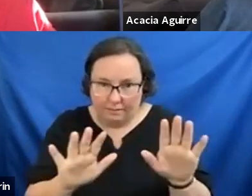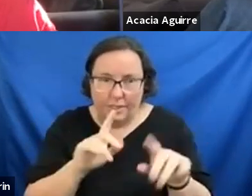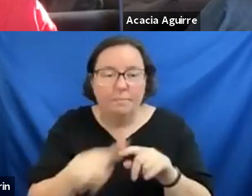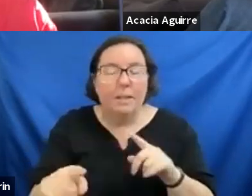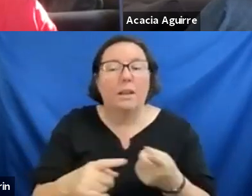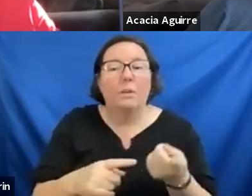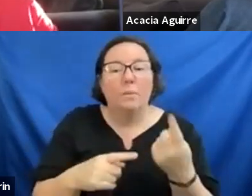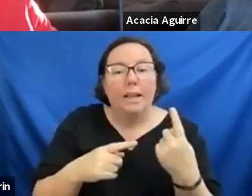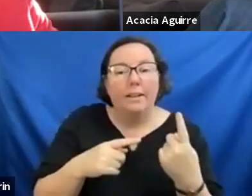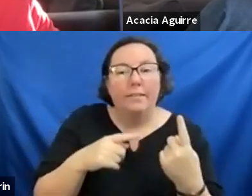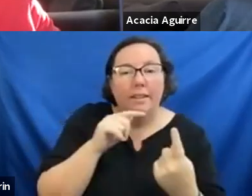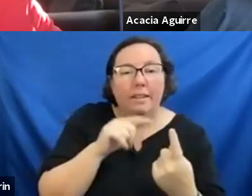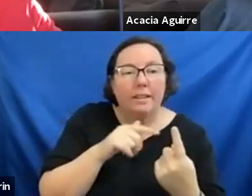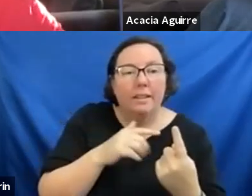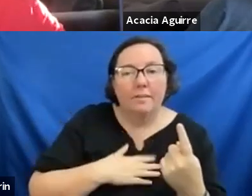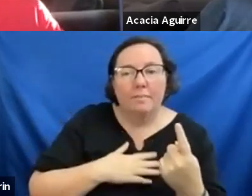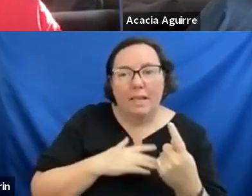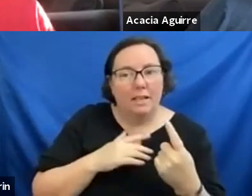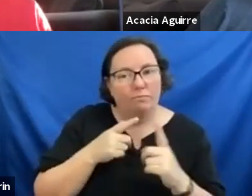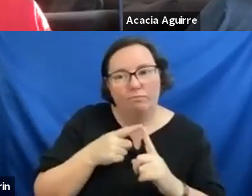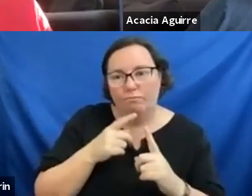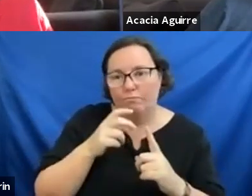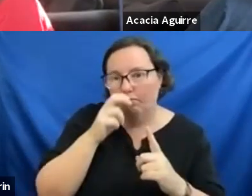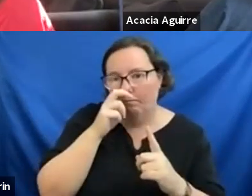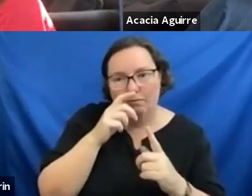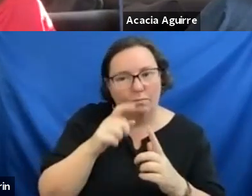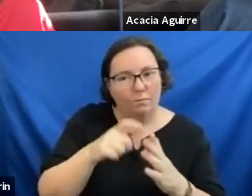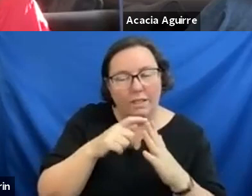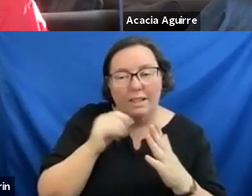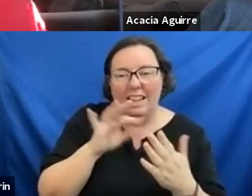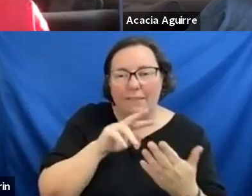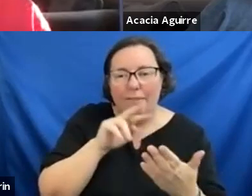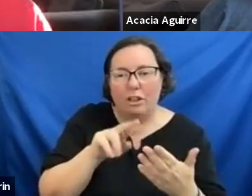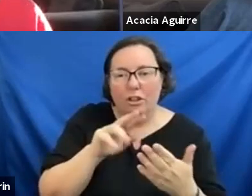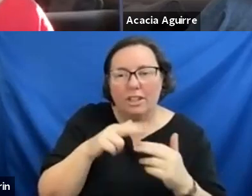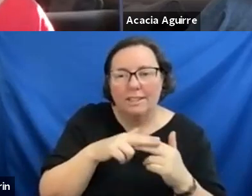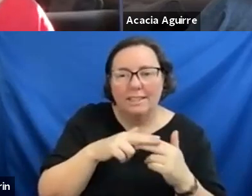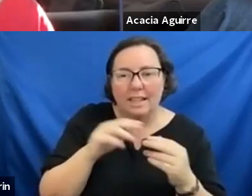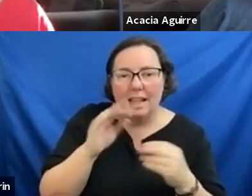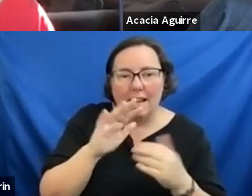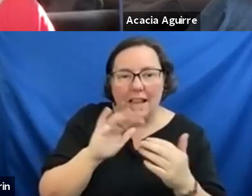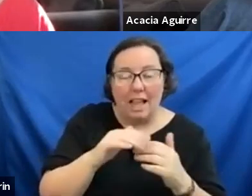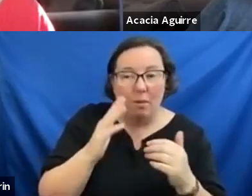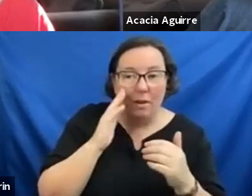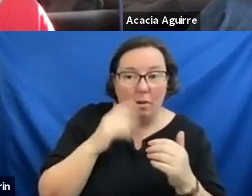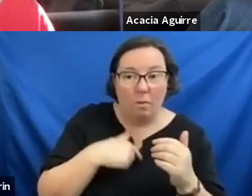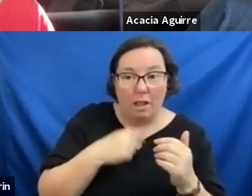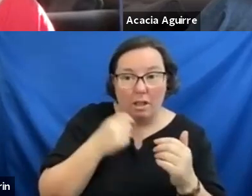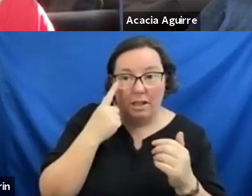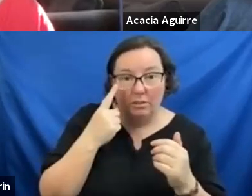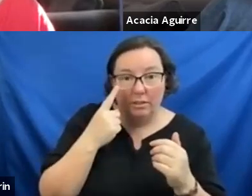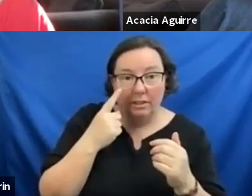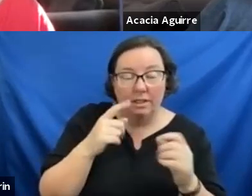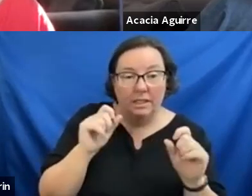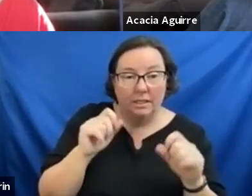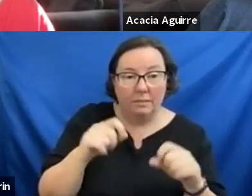one of my quirks is when I look at a slide, the way I know if I understand it is to be able to